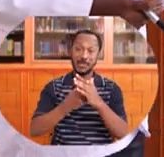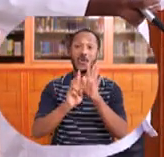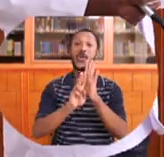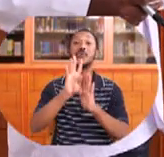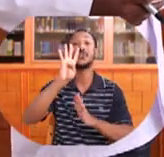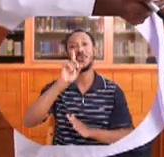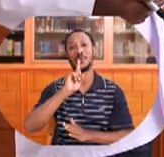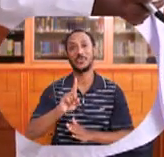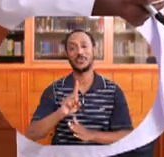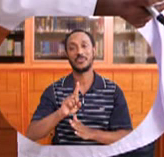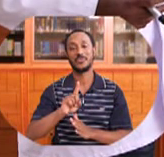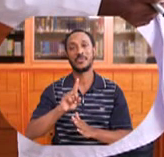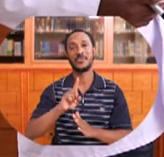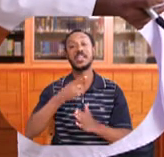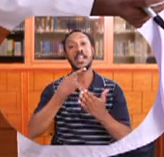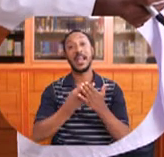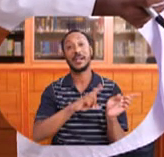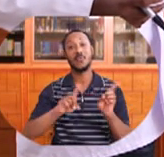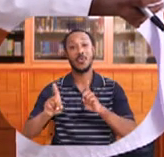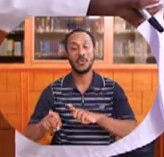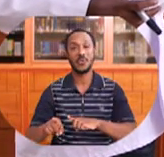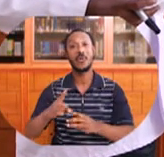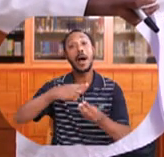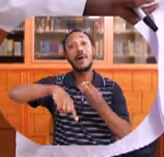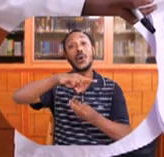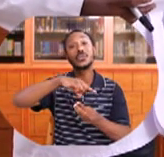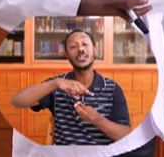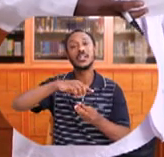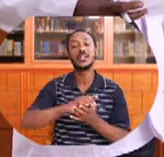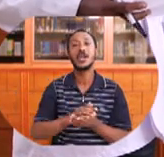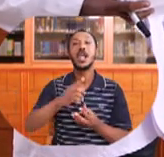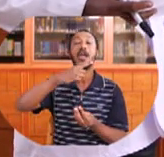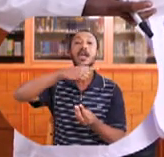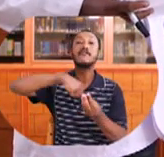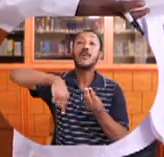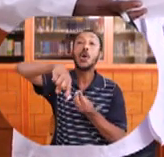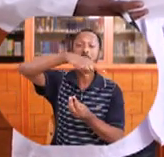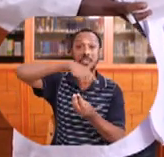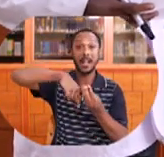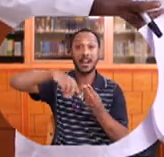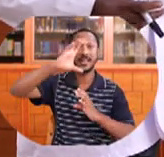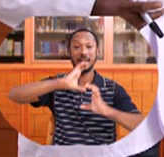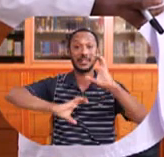4, which is about environmental chemistry.